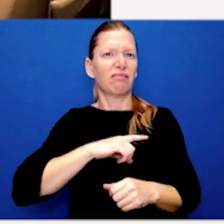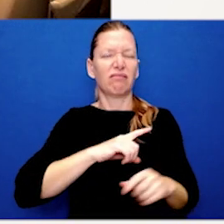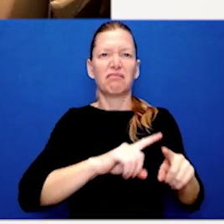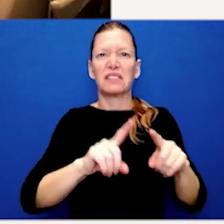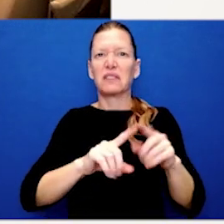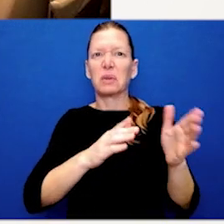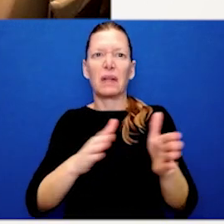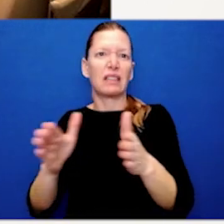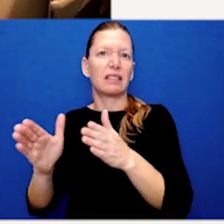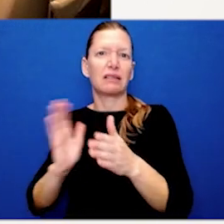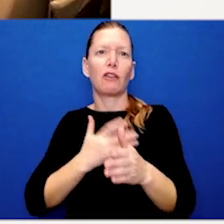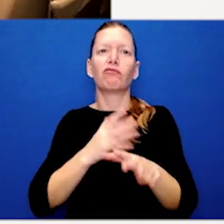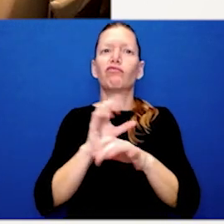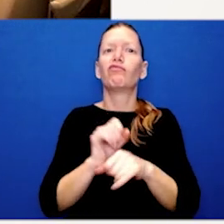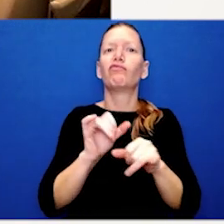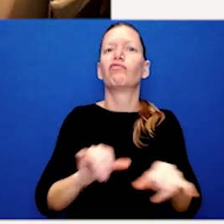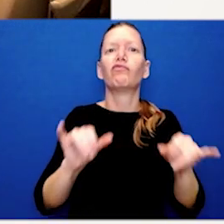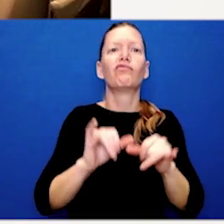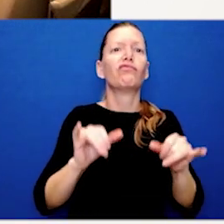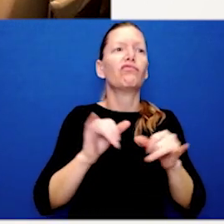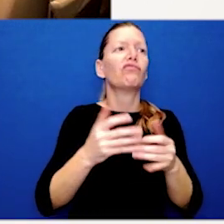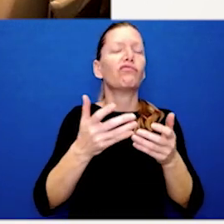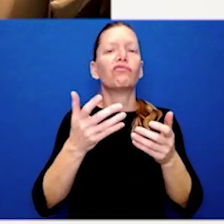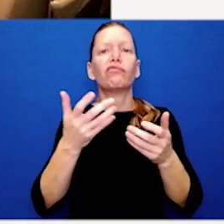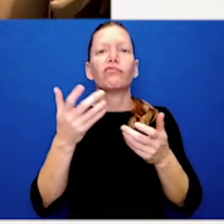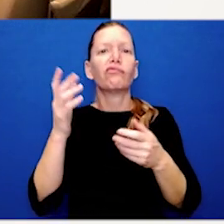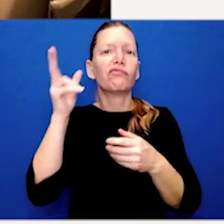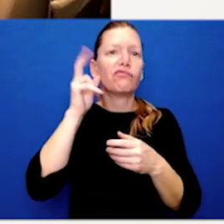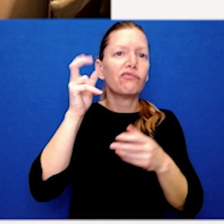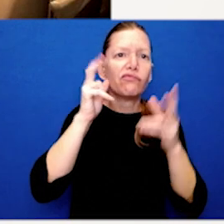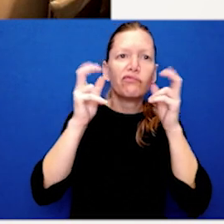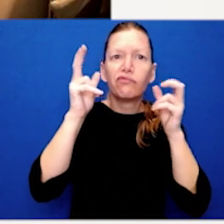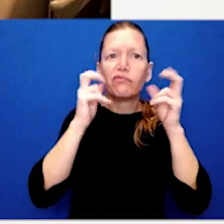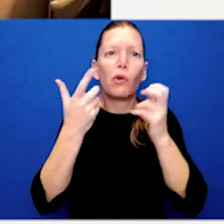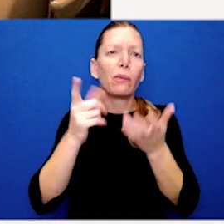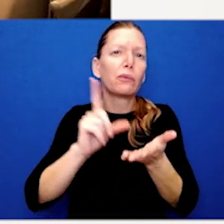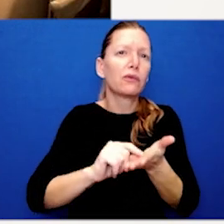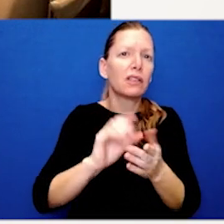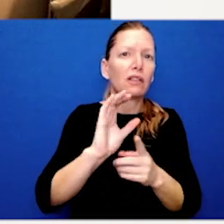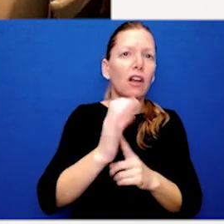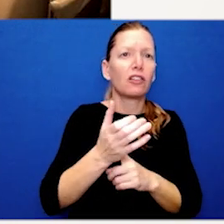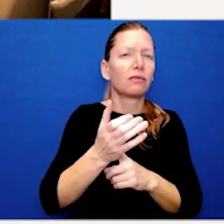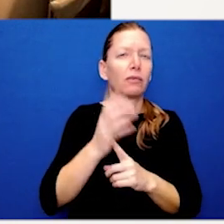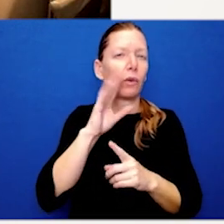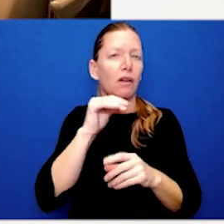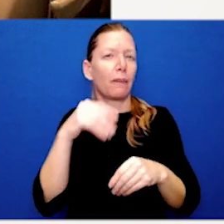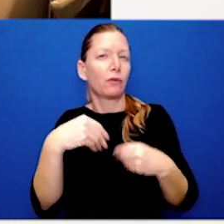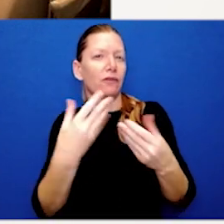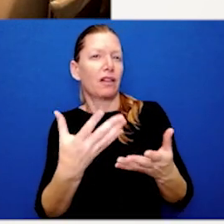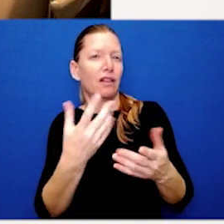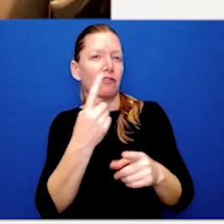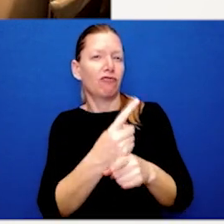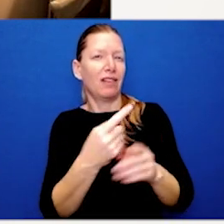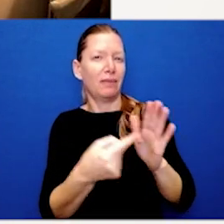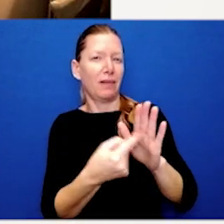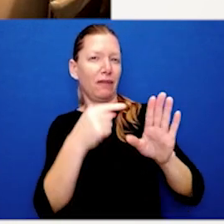in ways that our customary engagement with auditory or print culture will